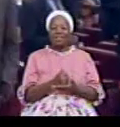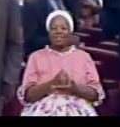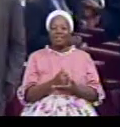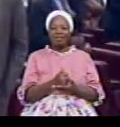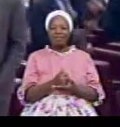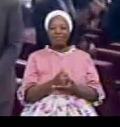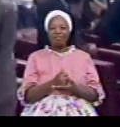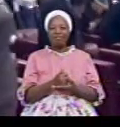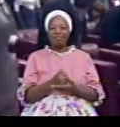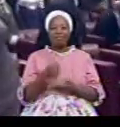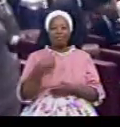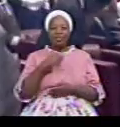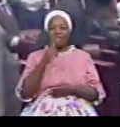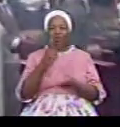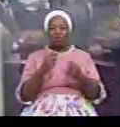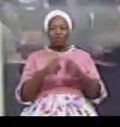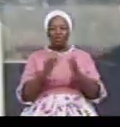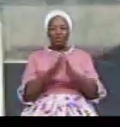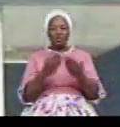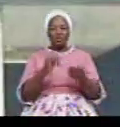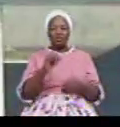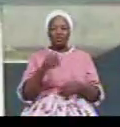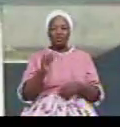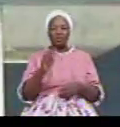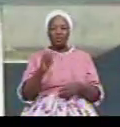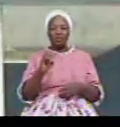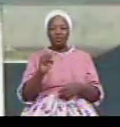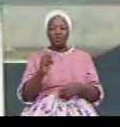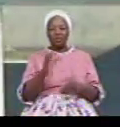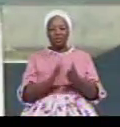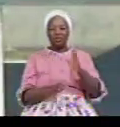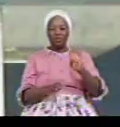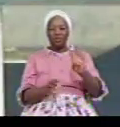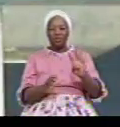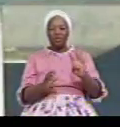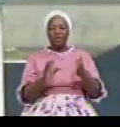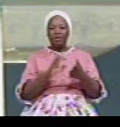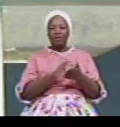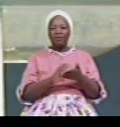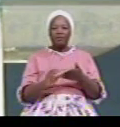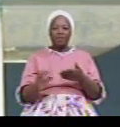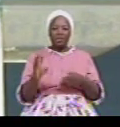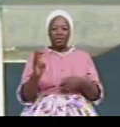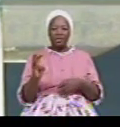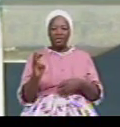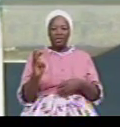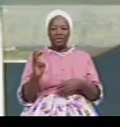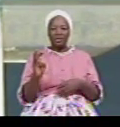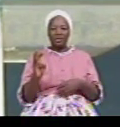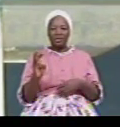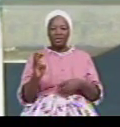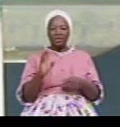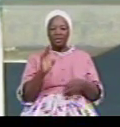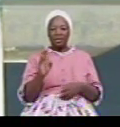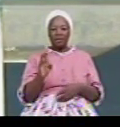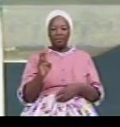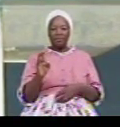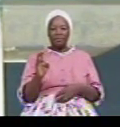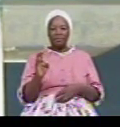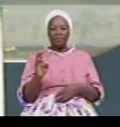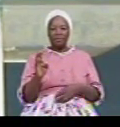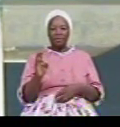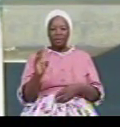We're coming to James chapter 4. And I read to you from verse 6, verse 7,